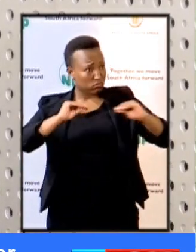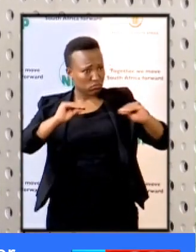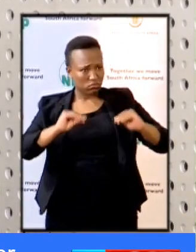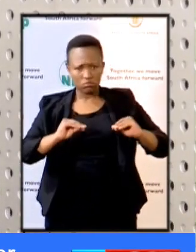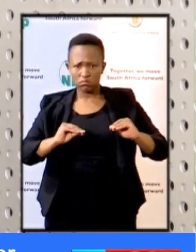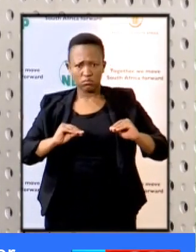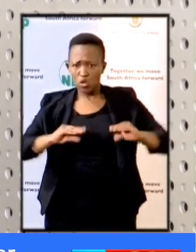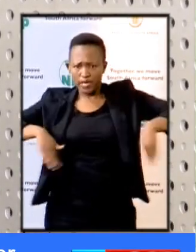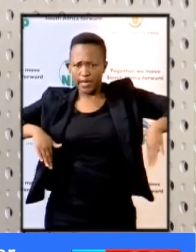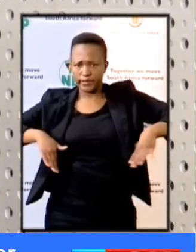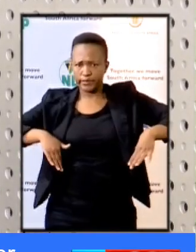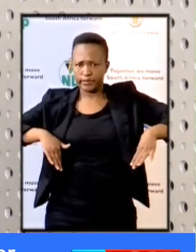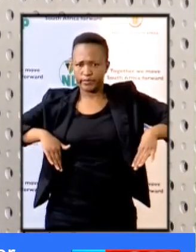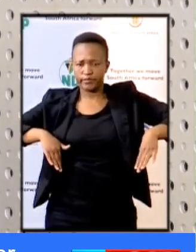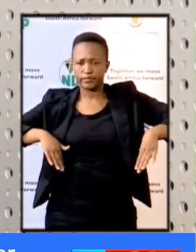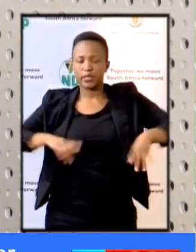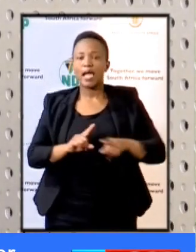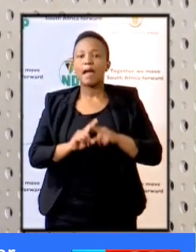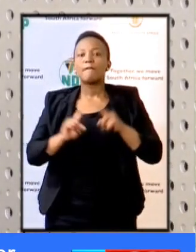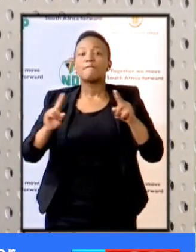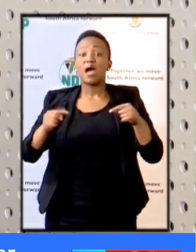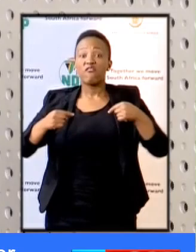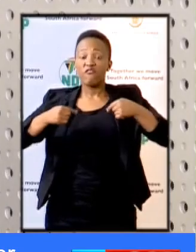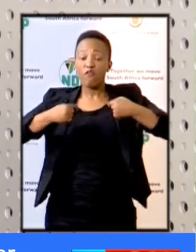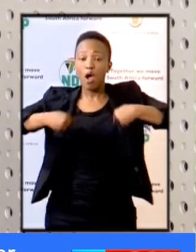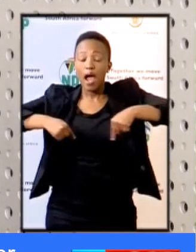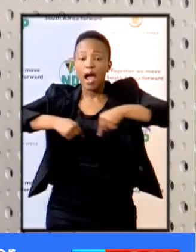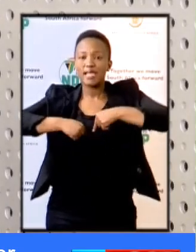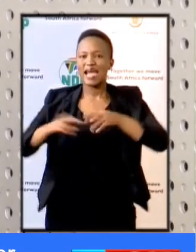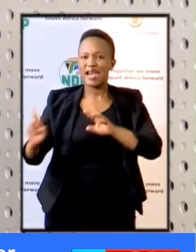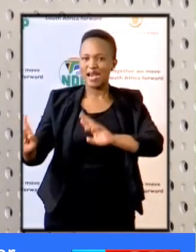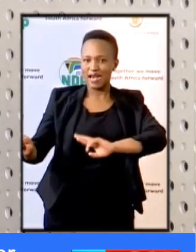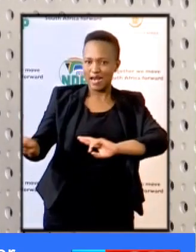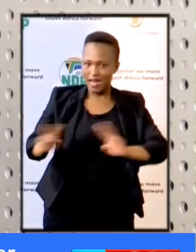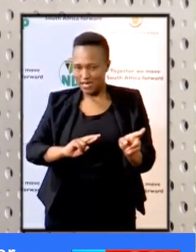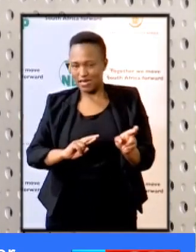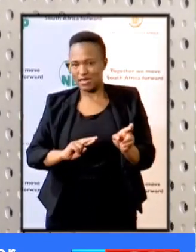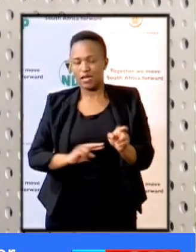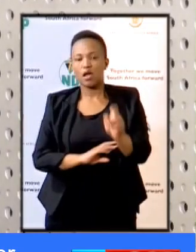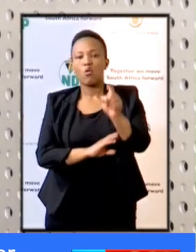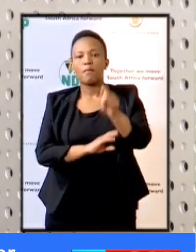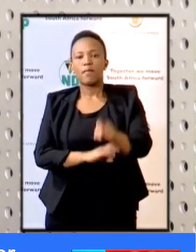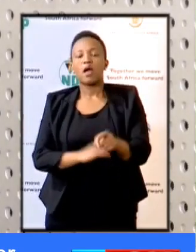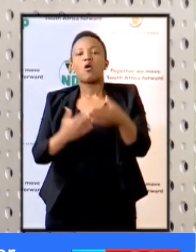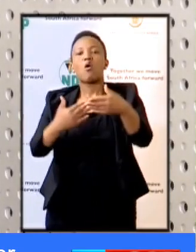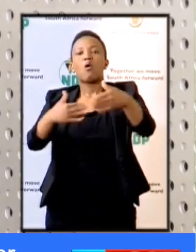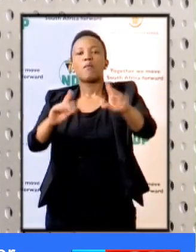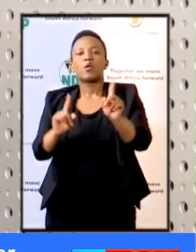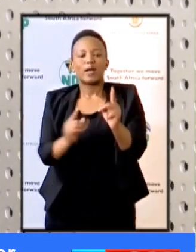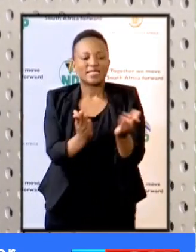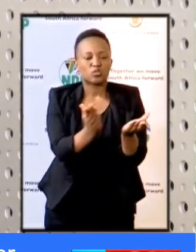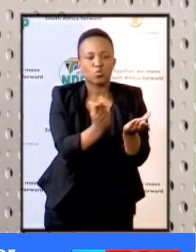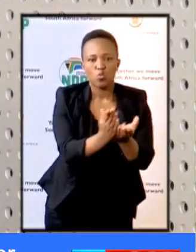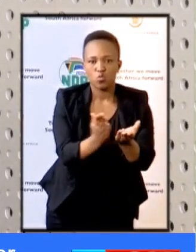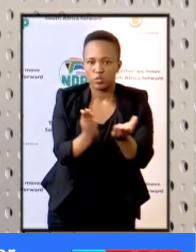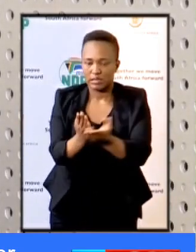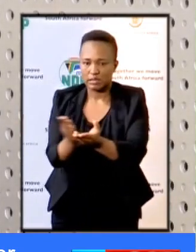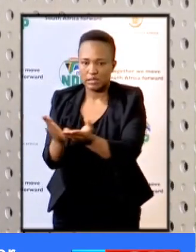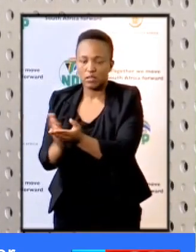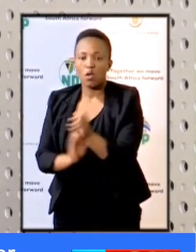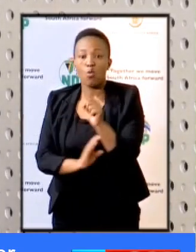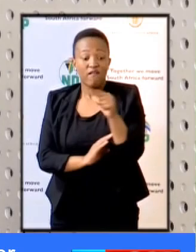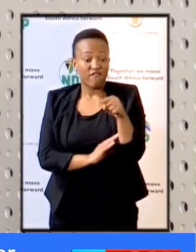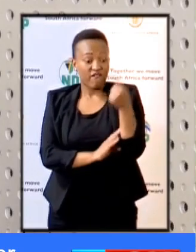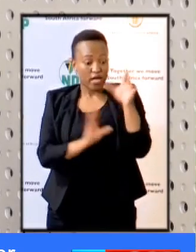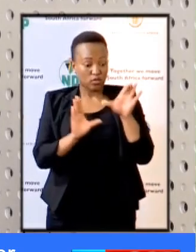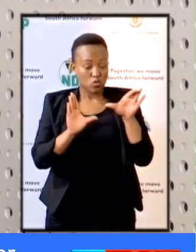happened. But for us to be ready, we need to open the sector so that the first group